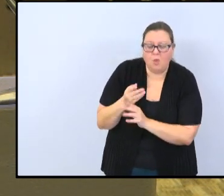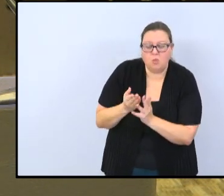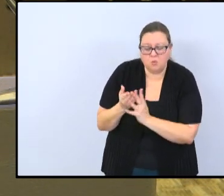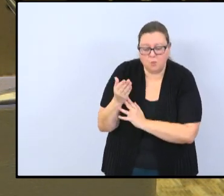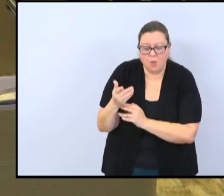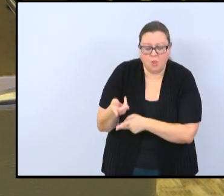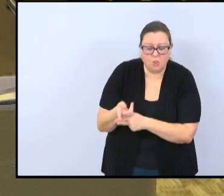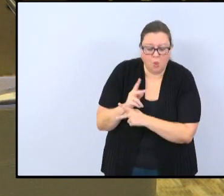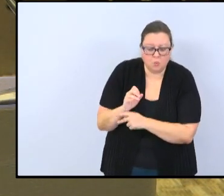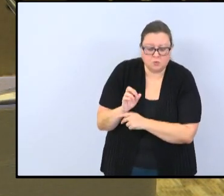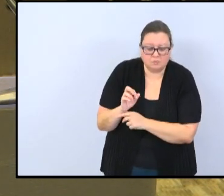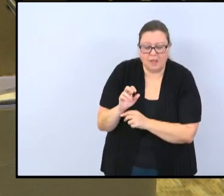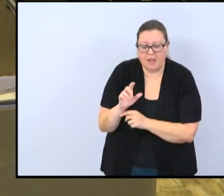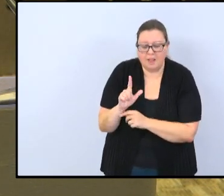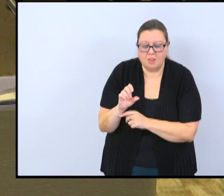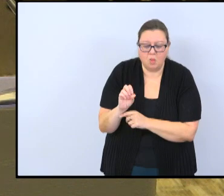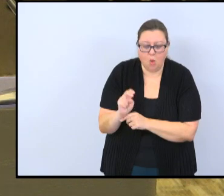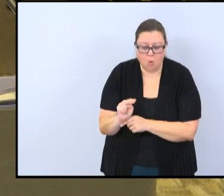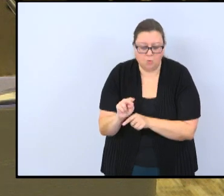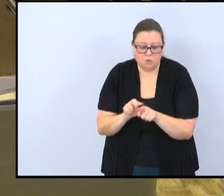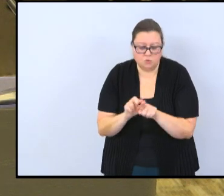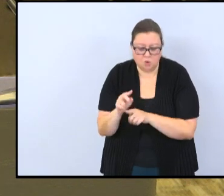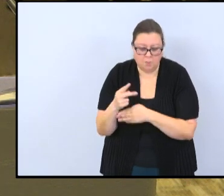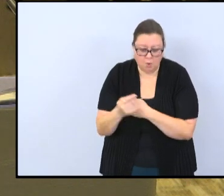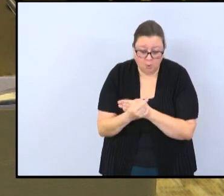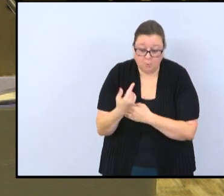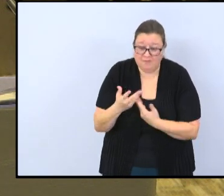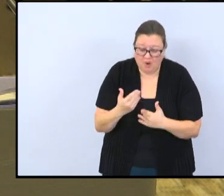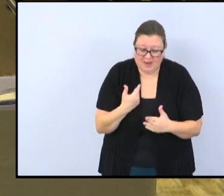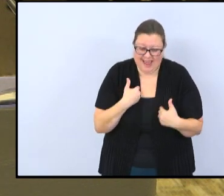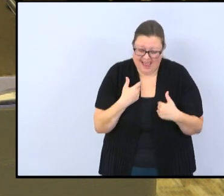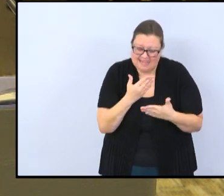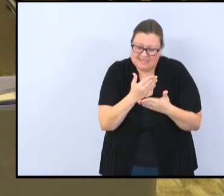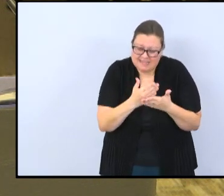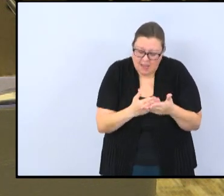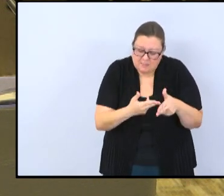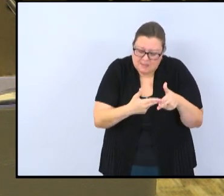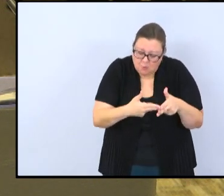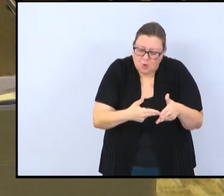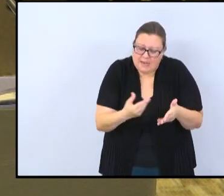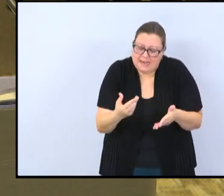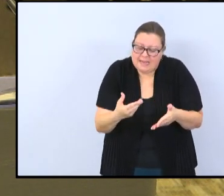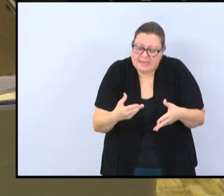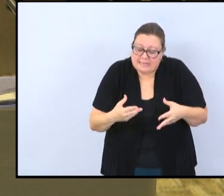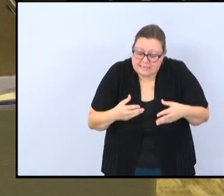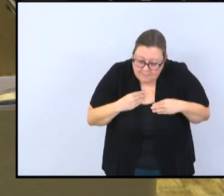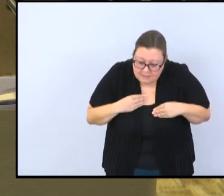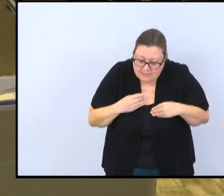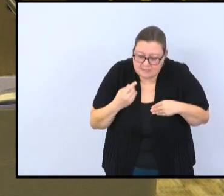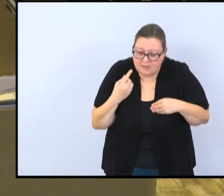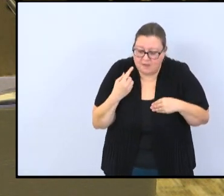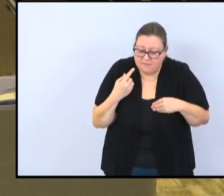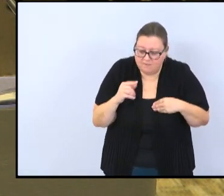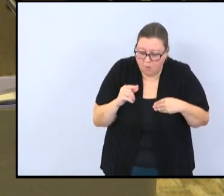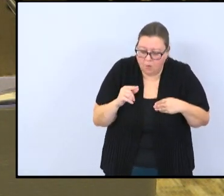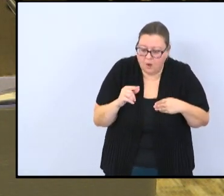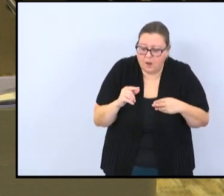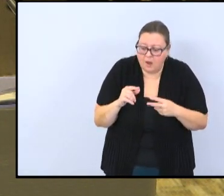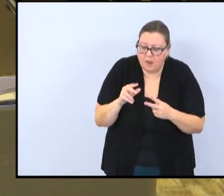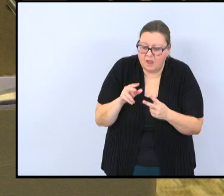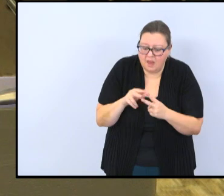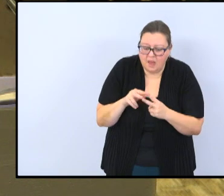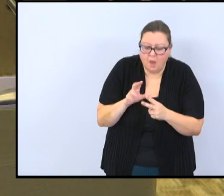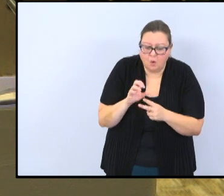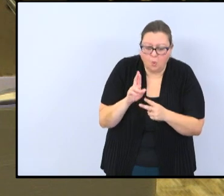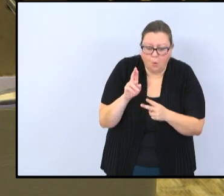We've received preliminary acceptance on this proposal. Estes McClure Engineering and Alexander Villanueva